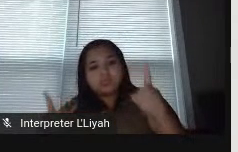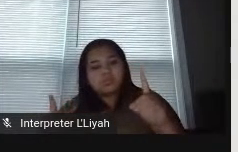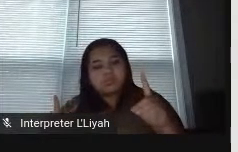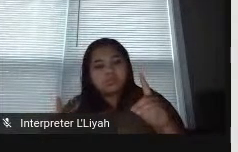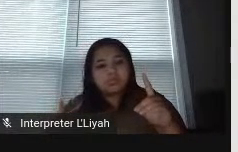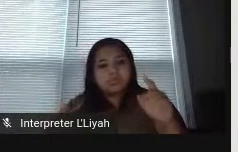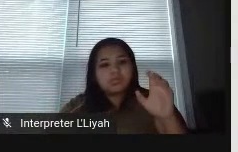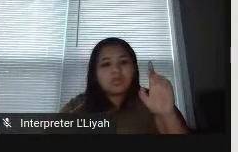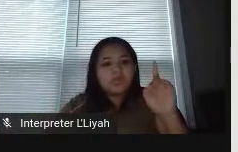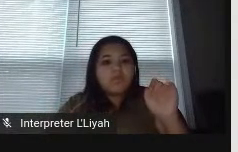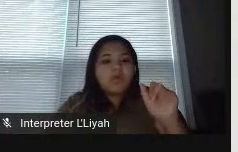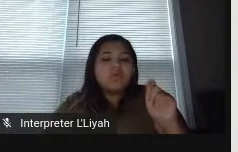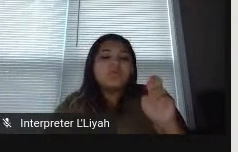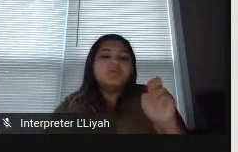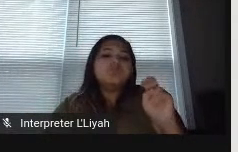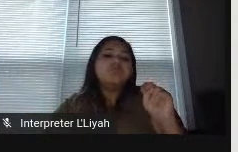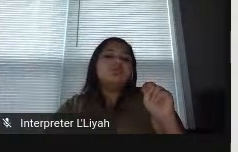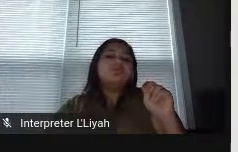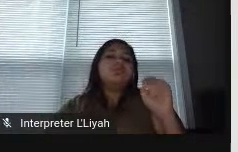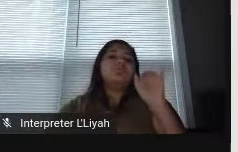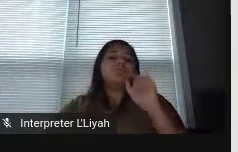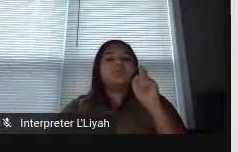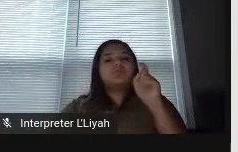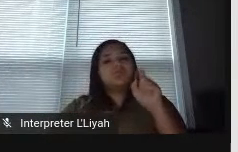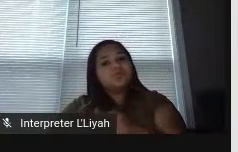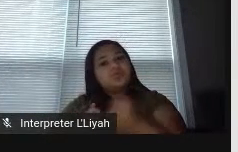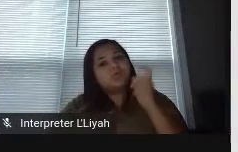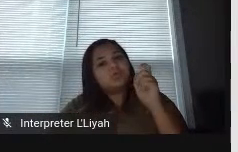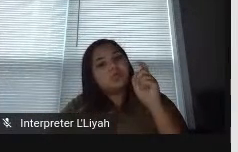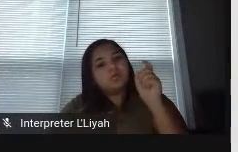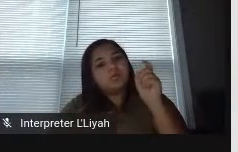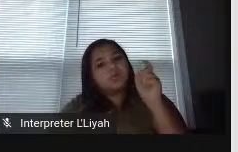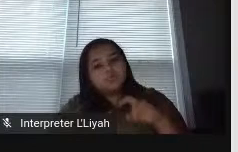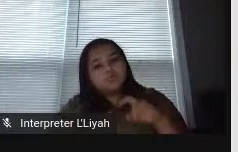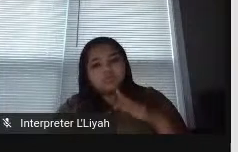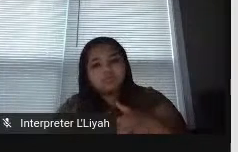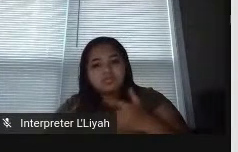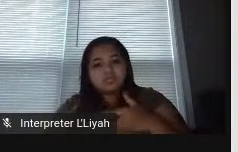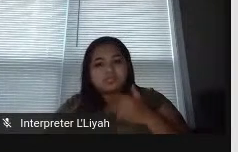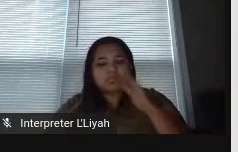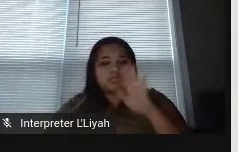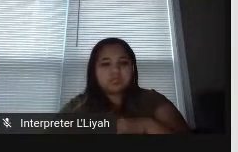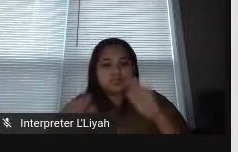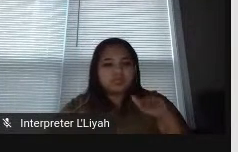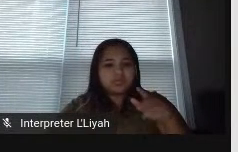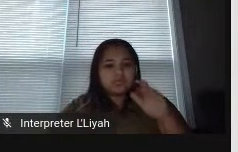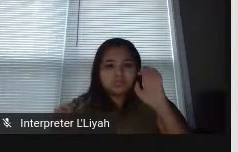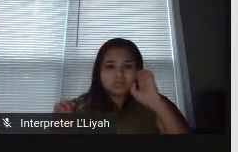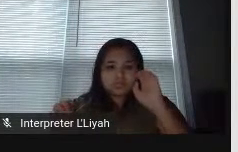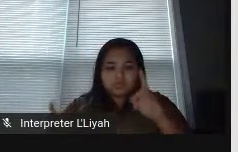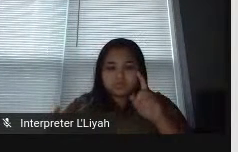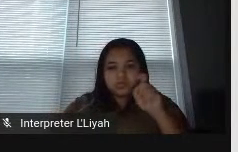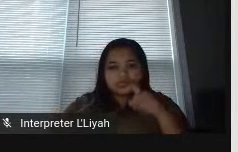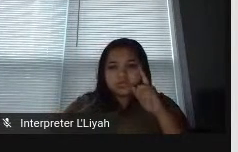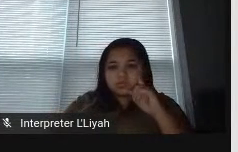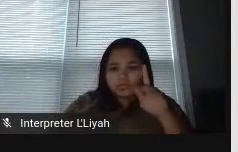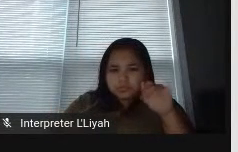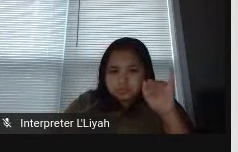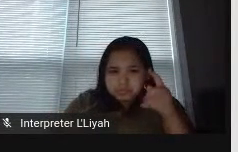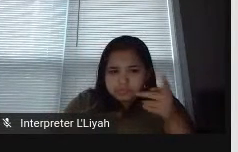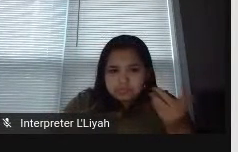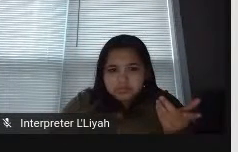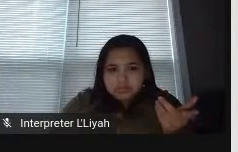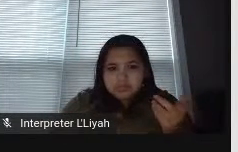educational evaluation. So you just have to figure out, if you feel that your child is eligible for something,